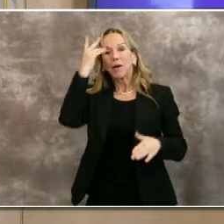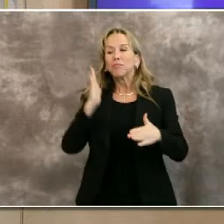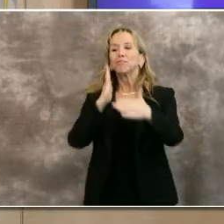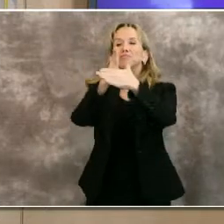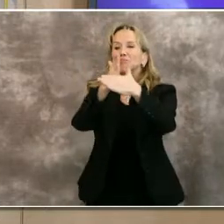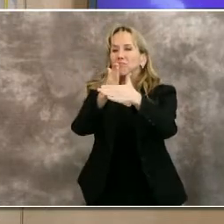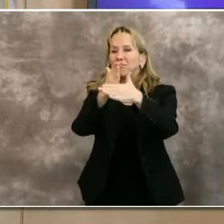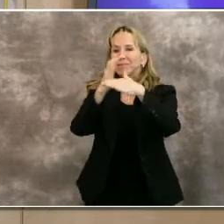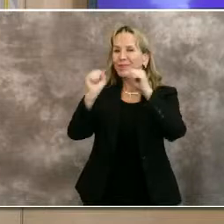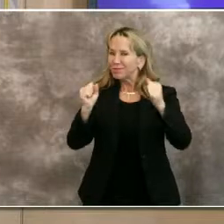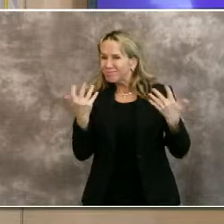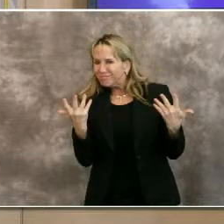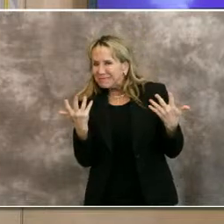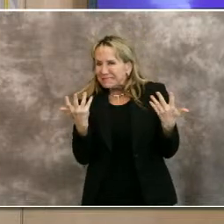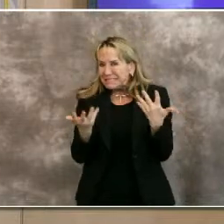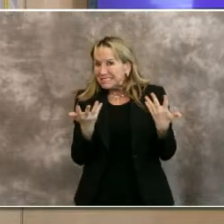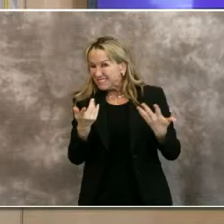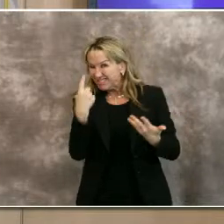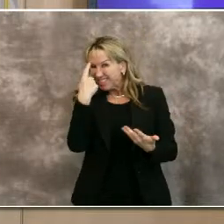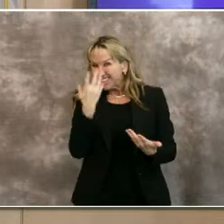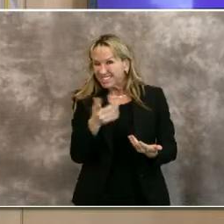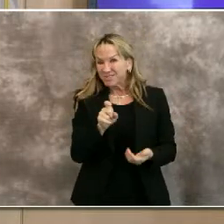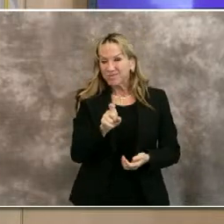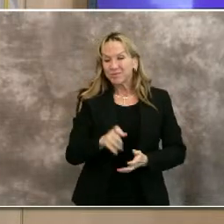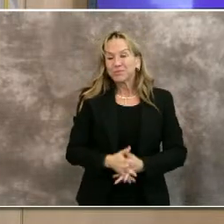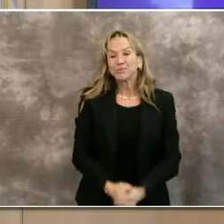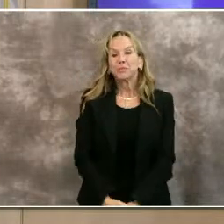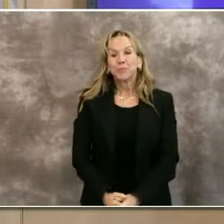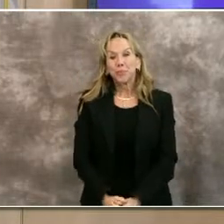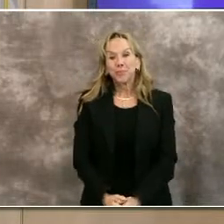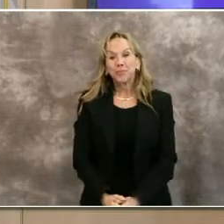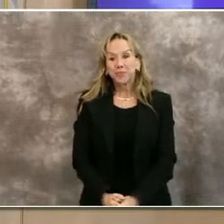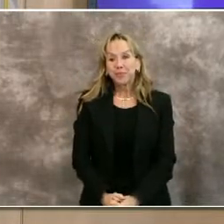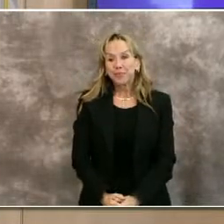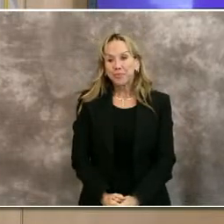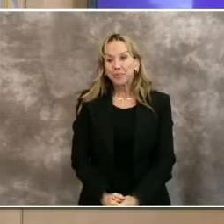of dialing back? Supervisor Fletcher?